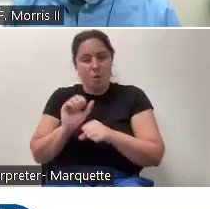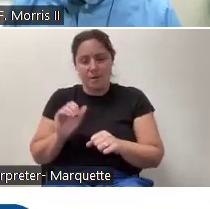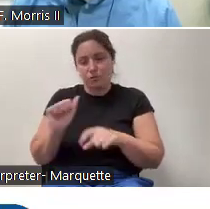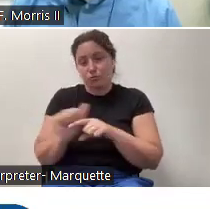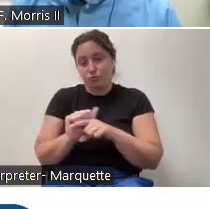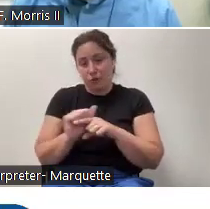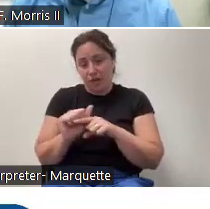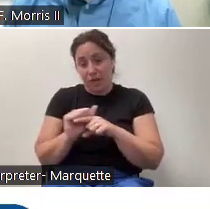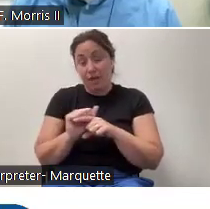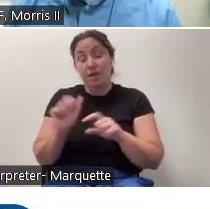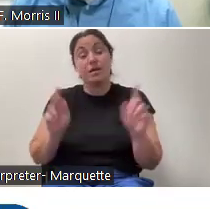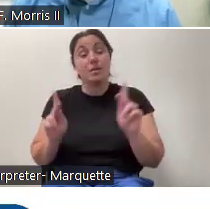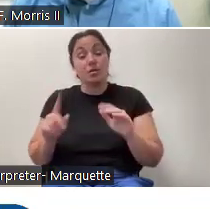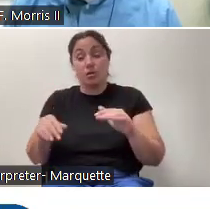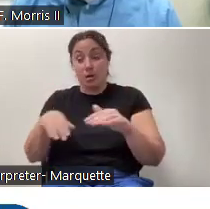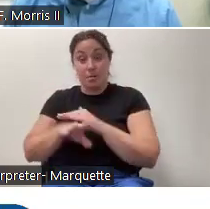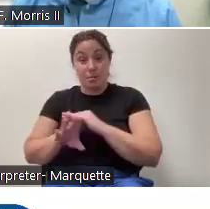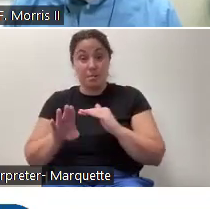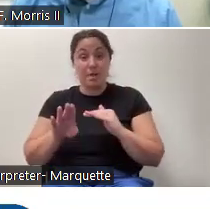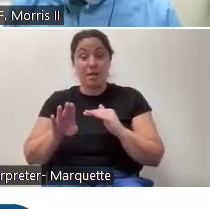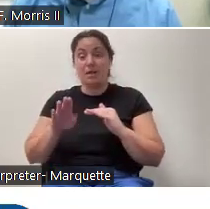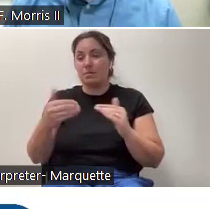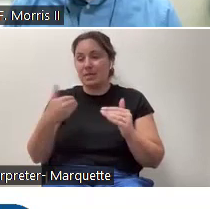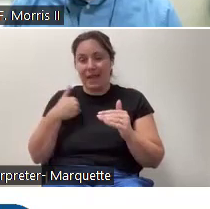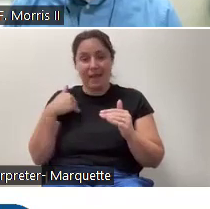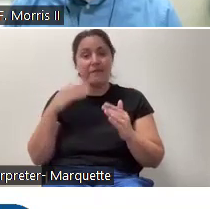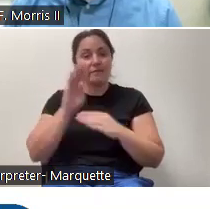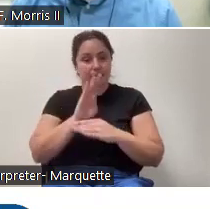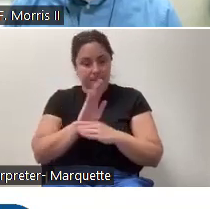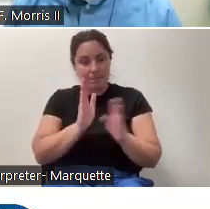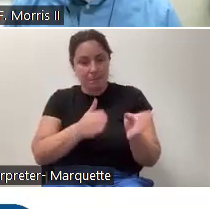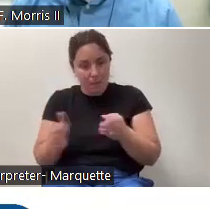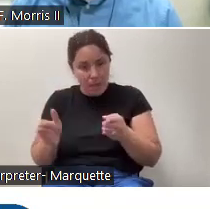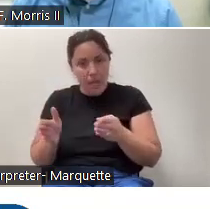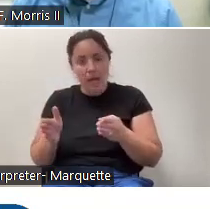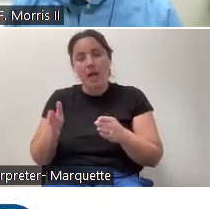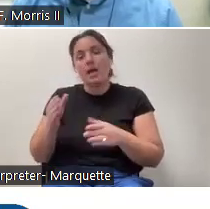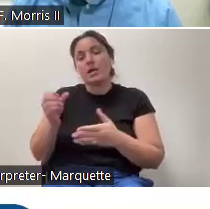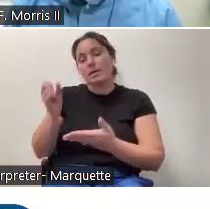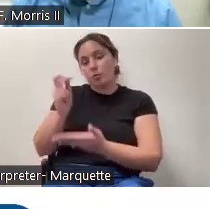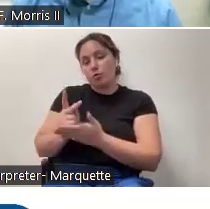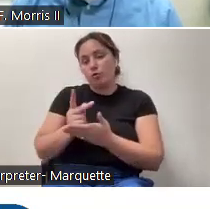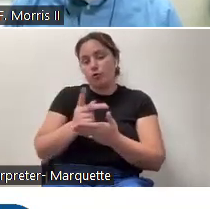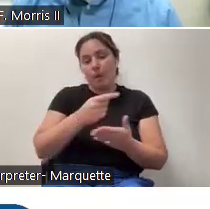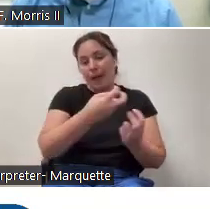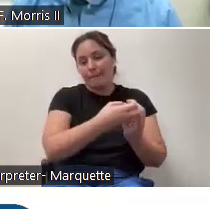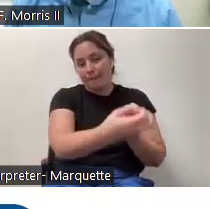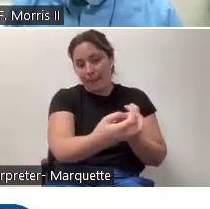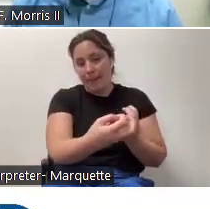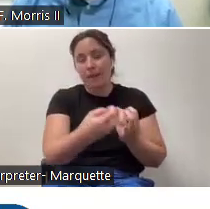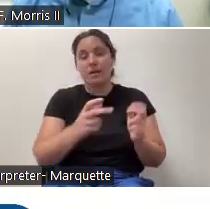Individuals come in, they have to have a business plan that has to be approved by a panel. They have to have a